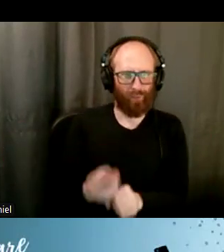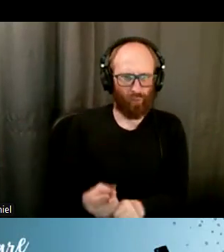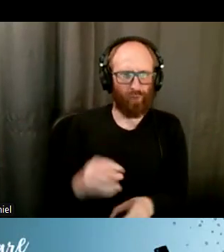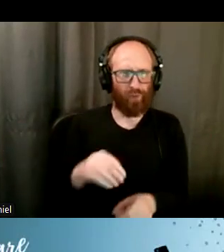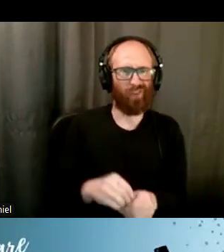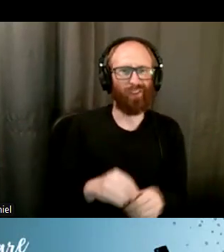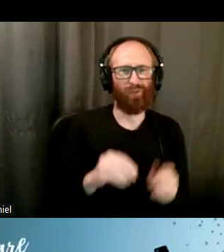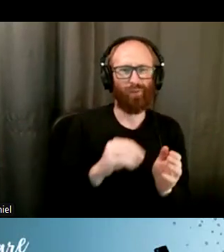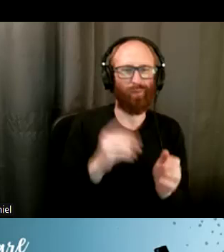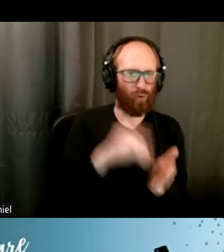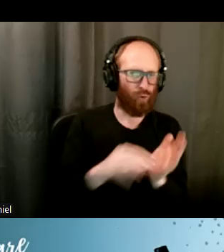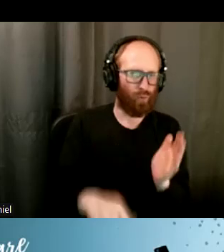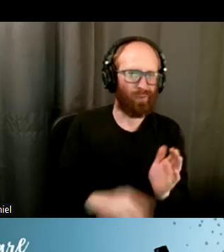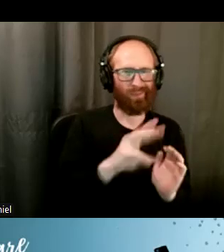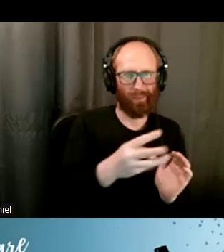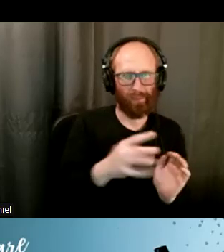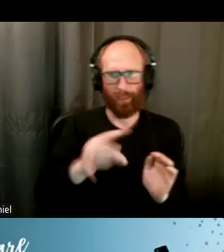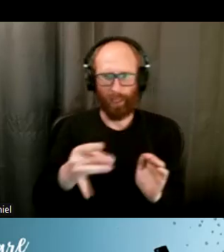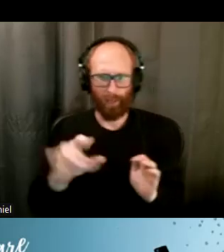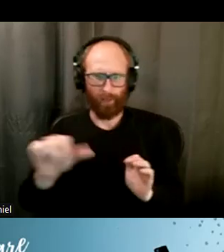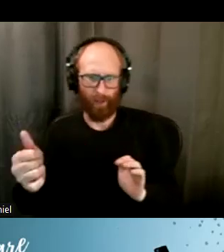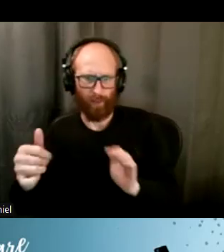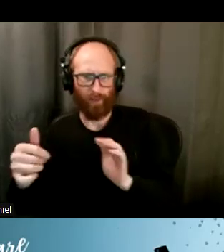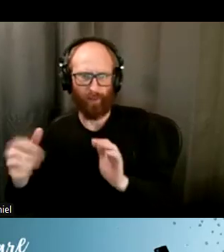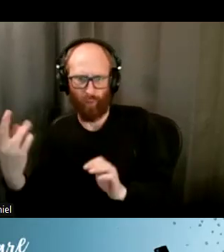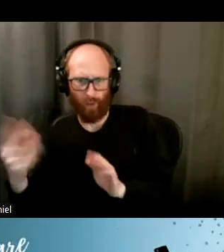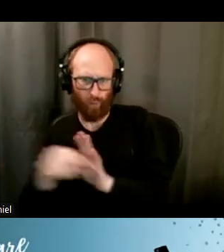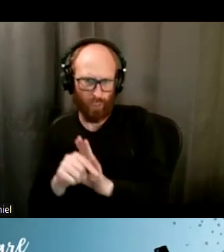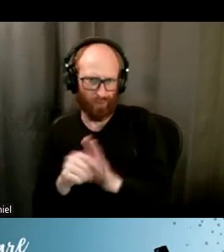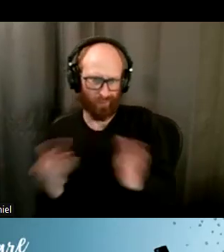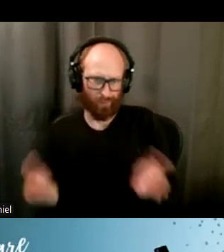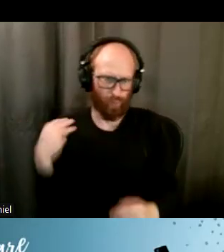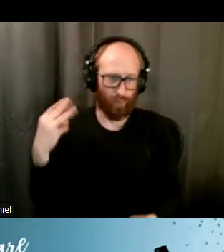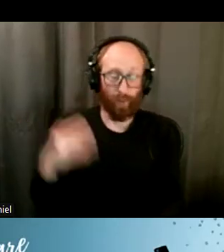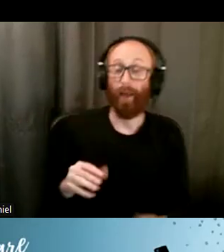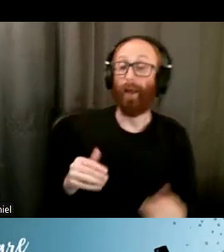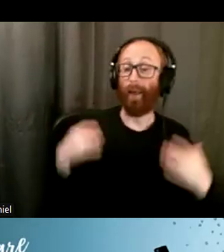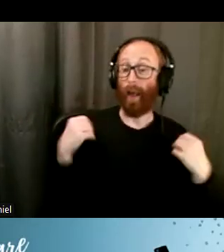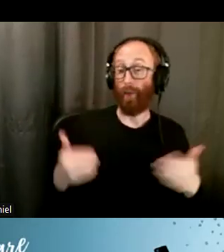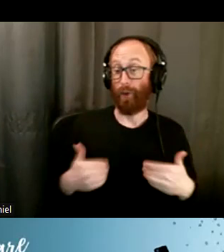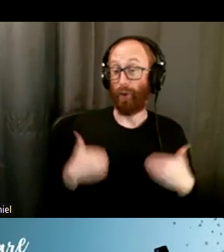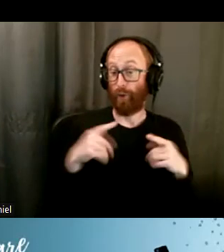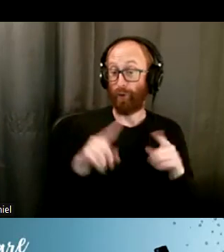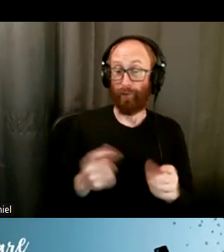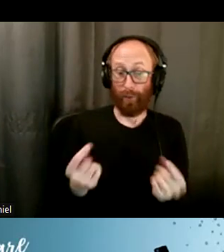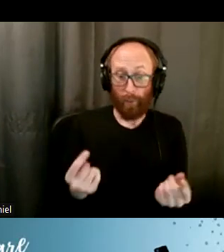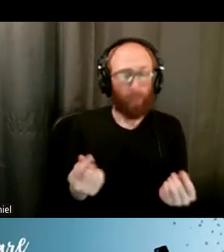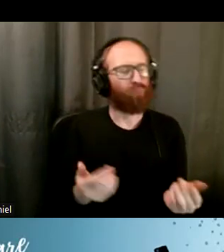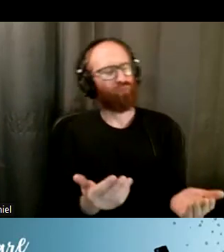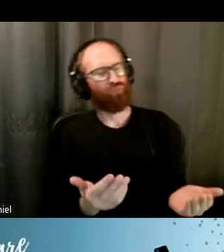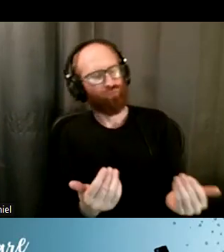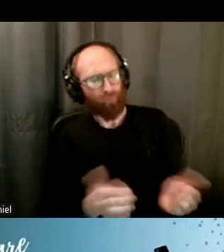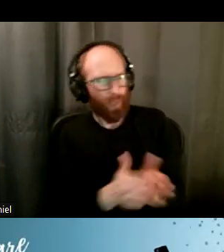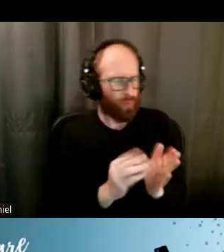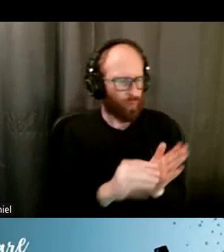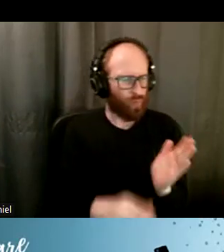grades in Washington State. The Healthy Youth Survey invites students in Washington to share about their well-being,